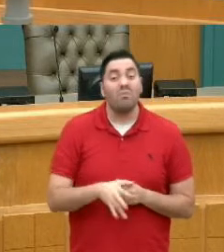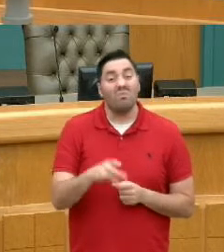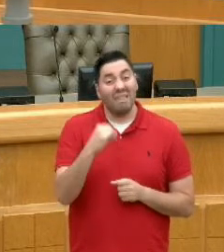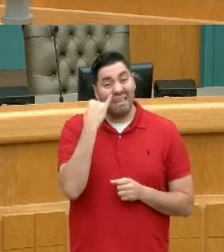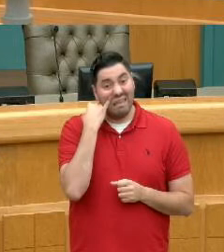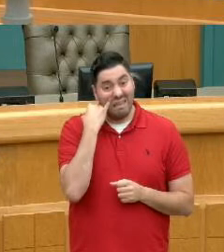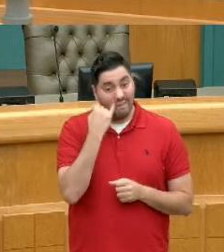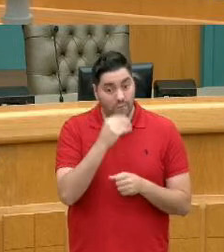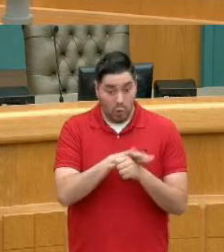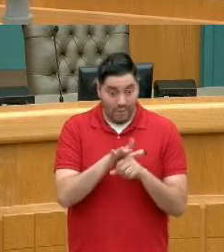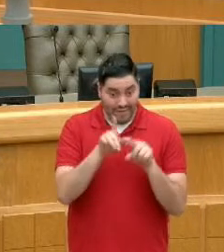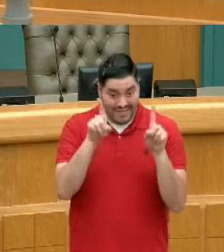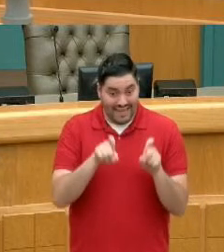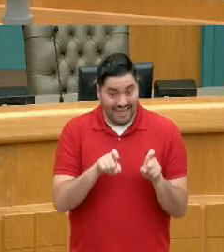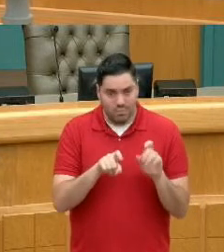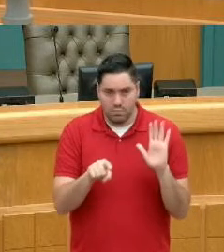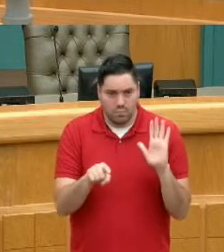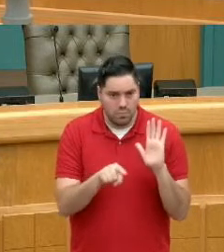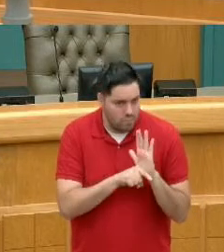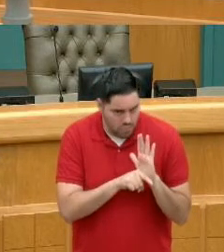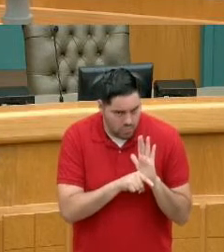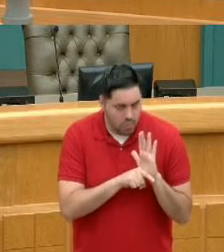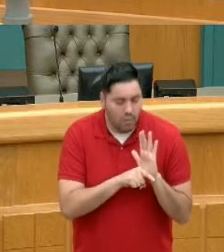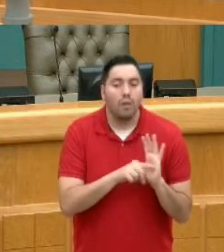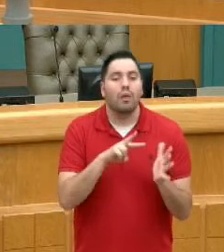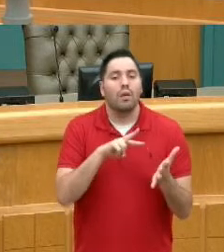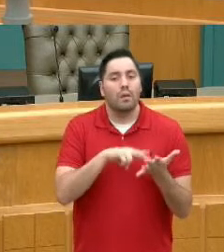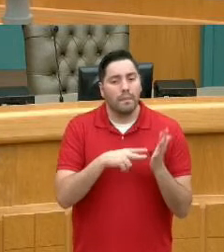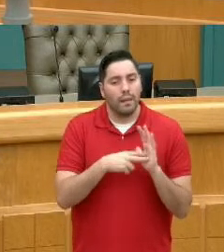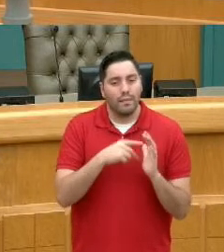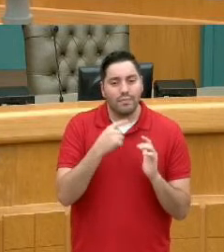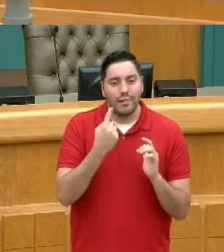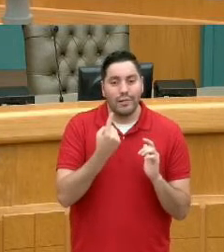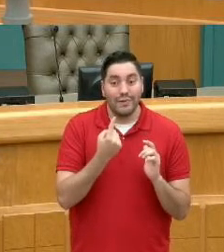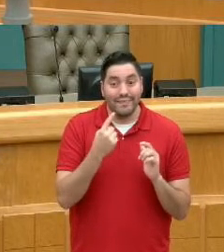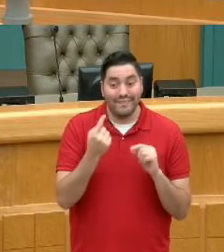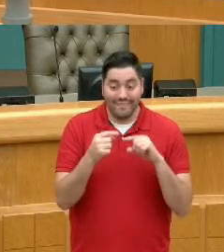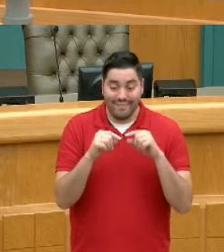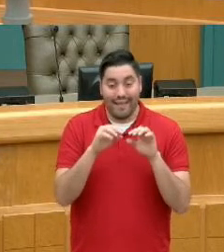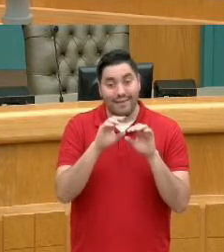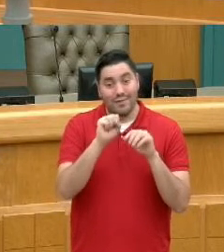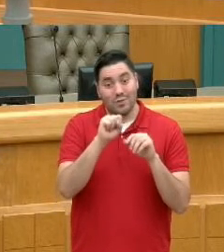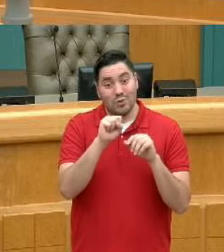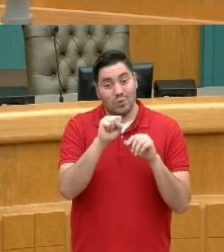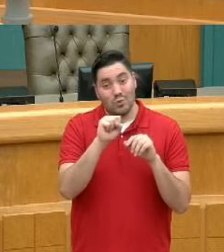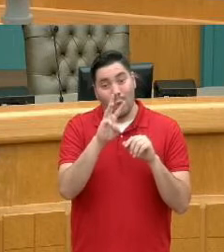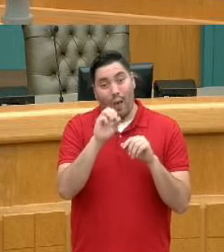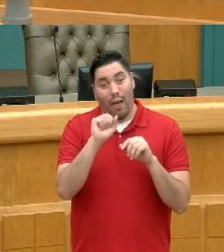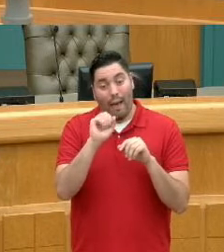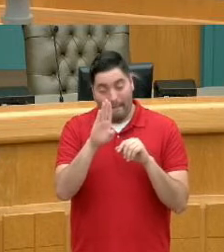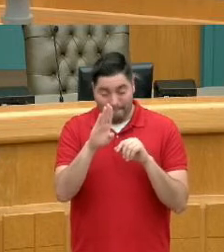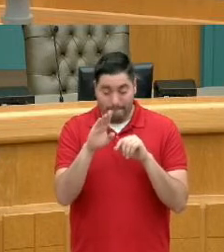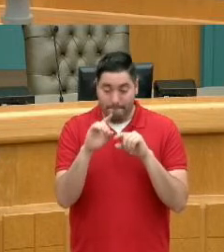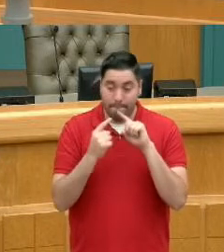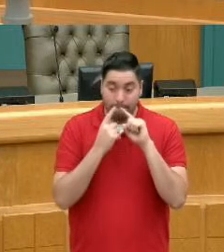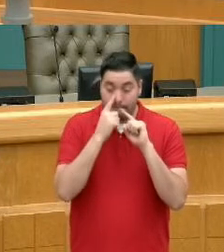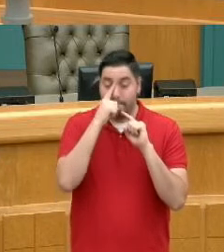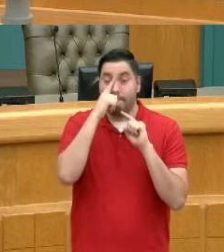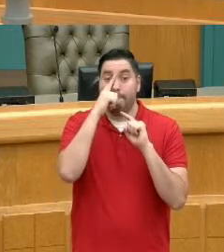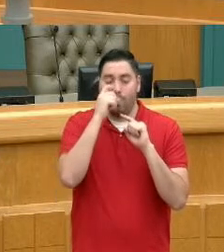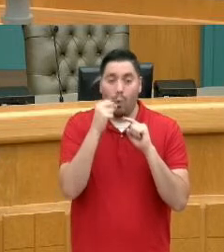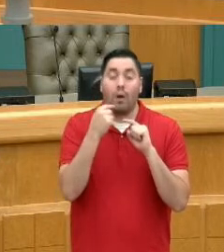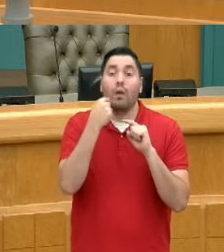negative result from a PCR test, the test where they swab your nose or your throat, that means that at the time the sample